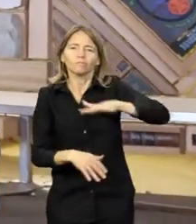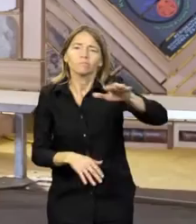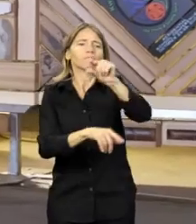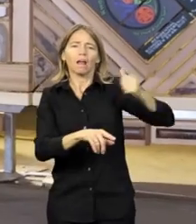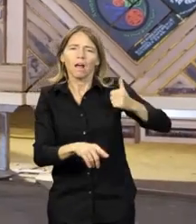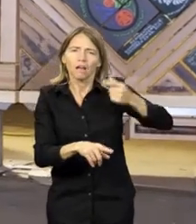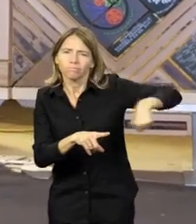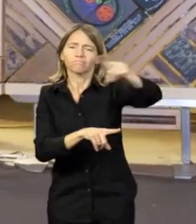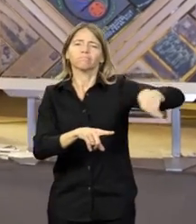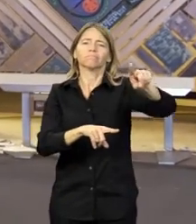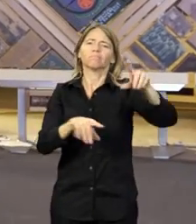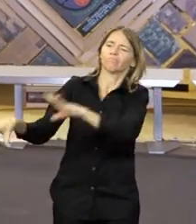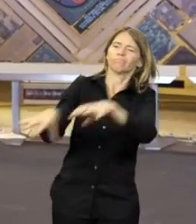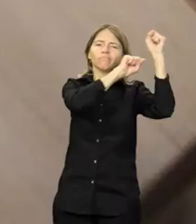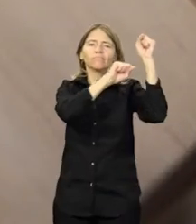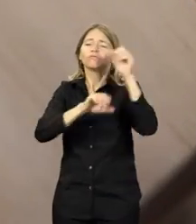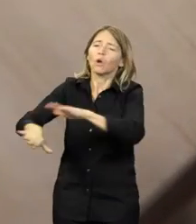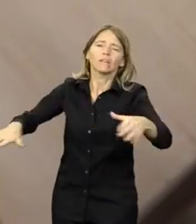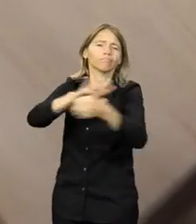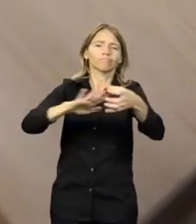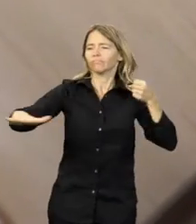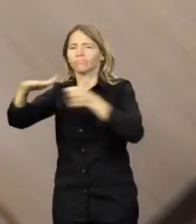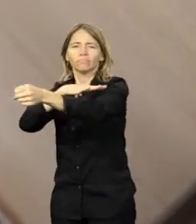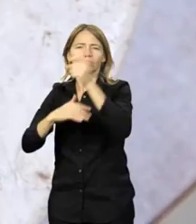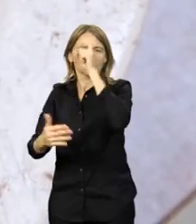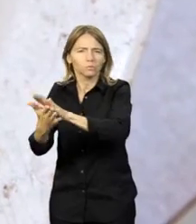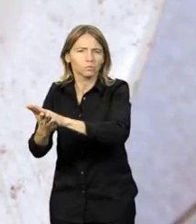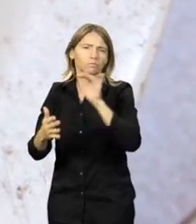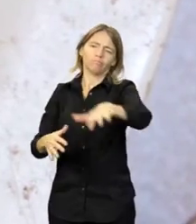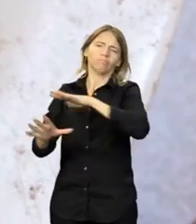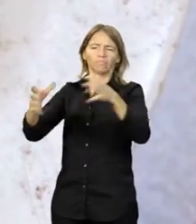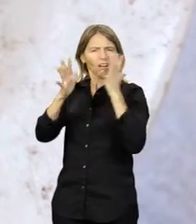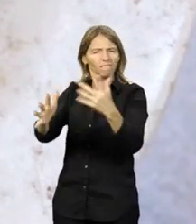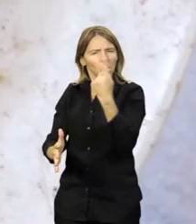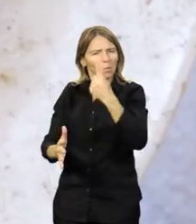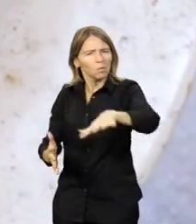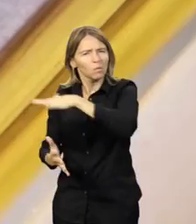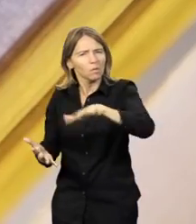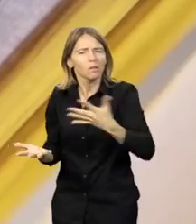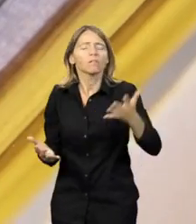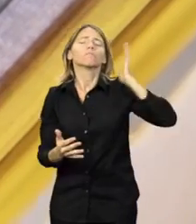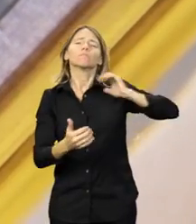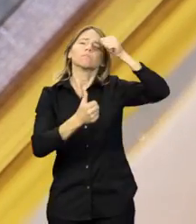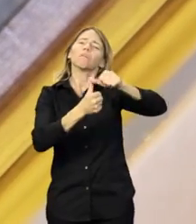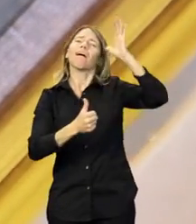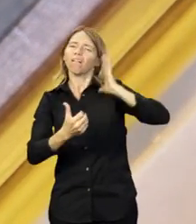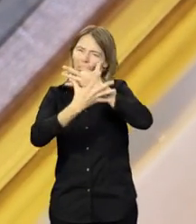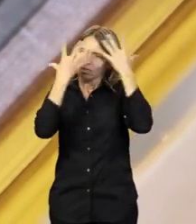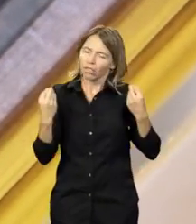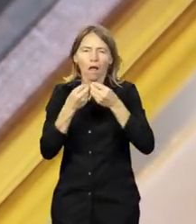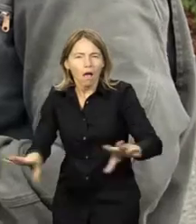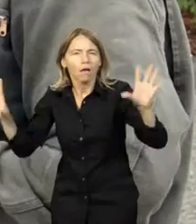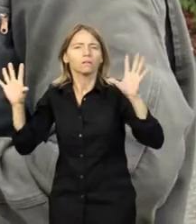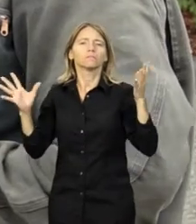Indian out of the child. Left alone, these pieces may be forgotten, lost, buried, or